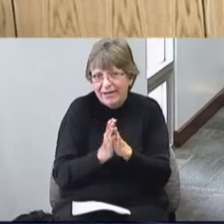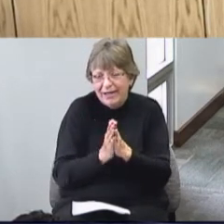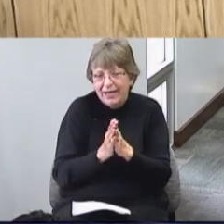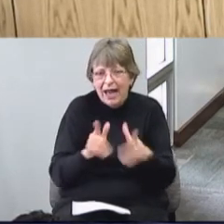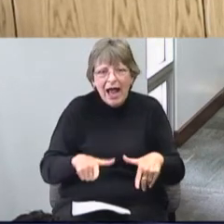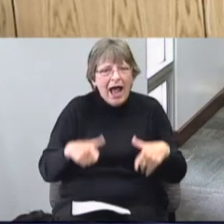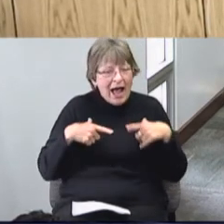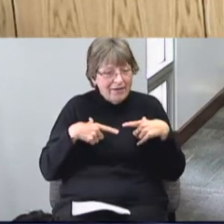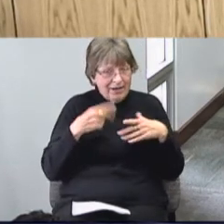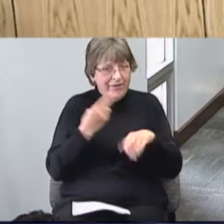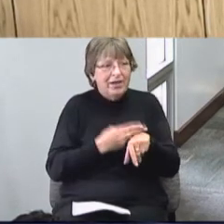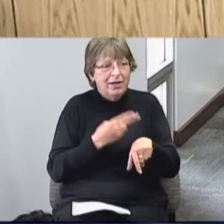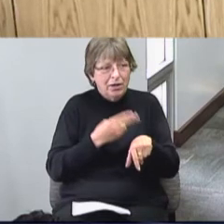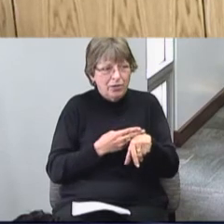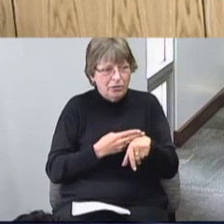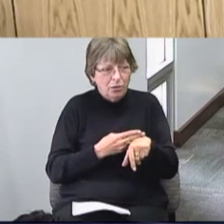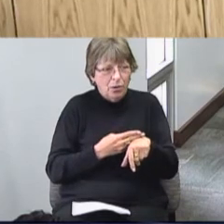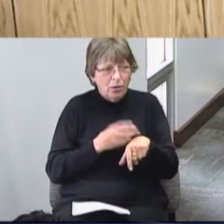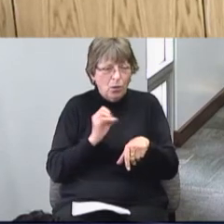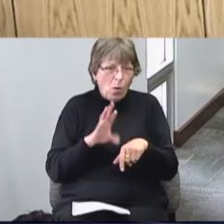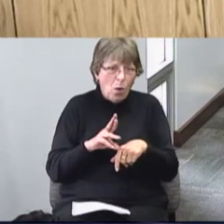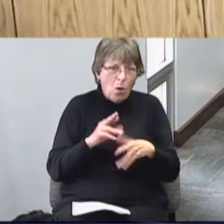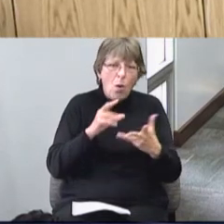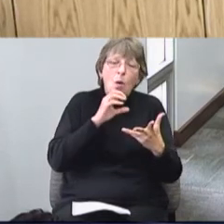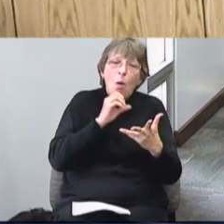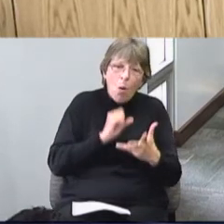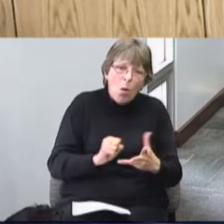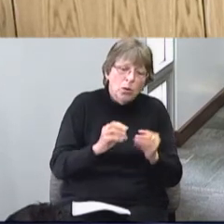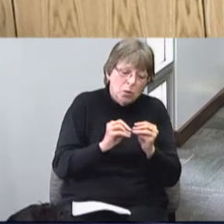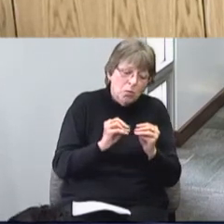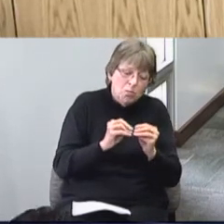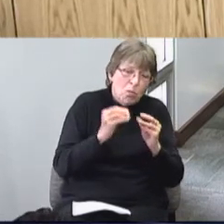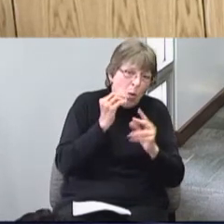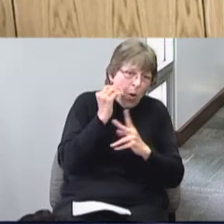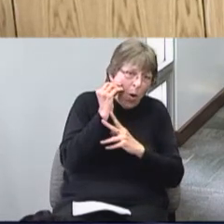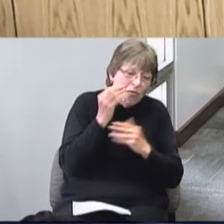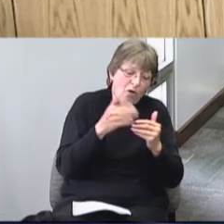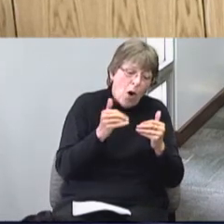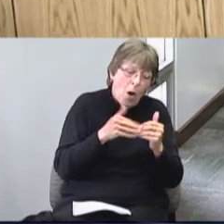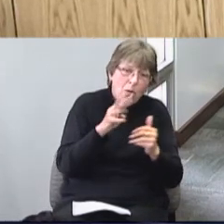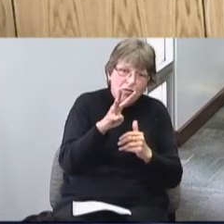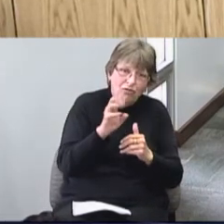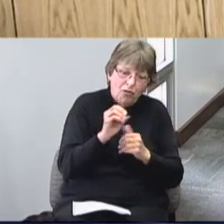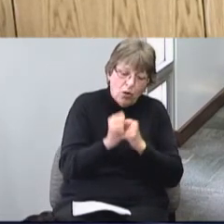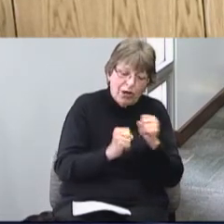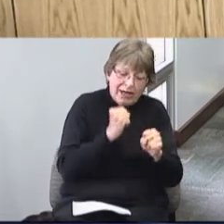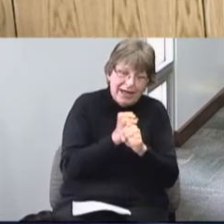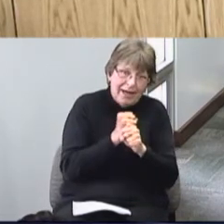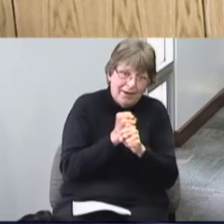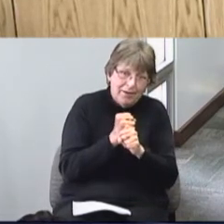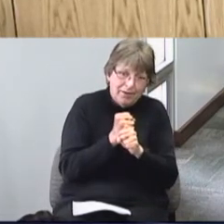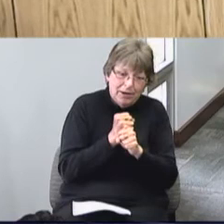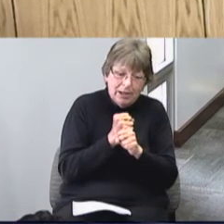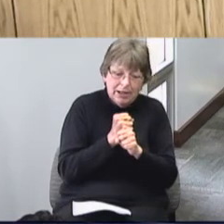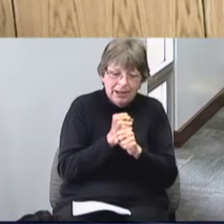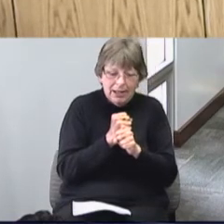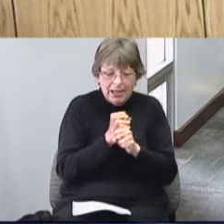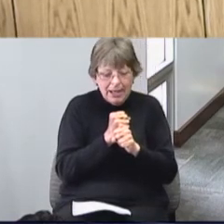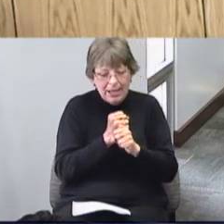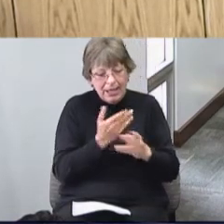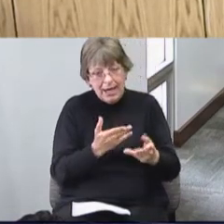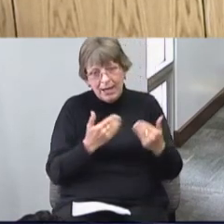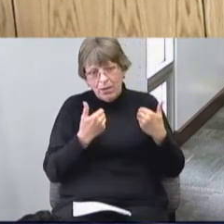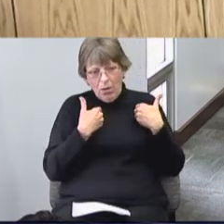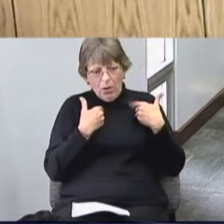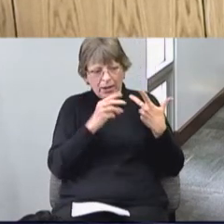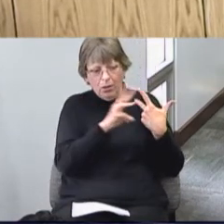I've lived in a historic or an older house for nearly 40 years between my property ownership in